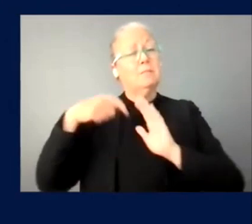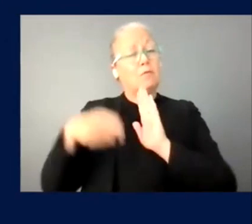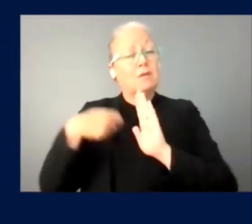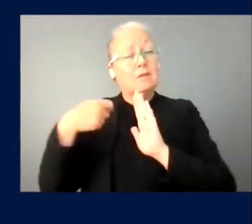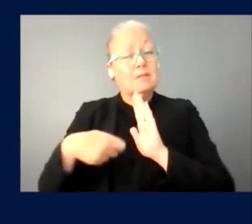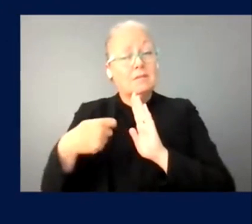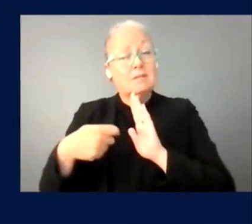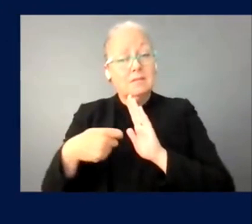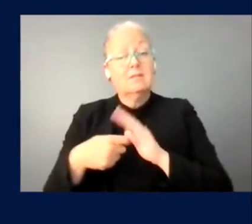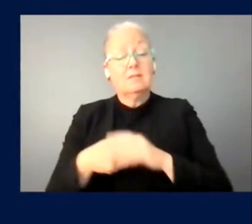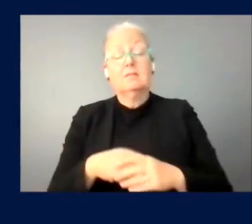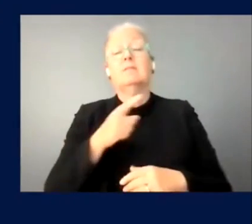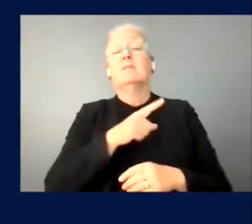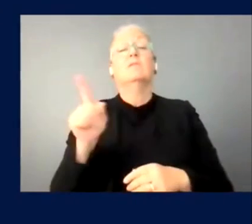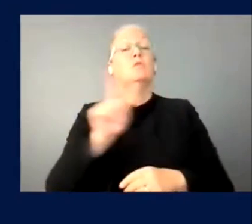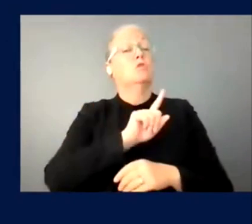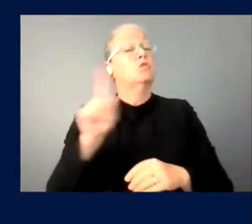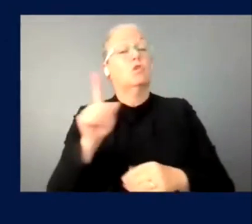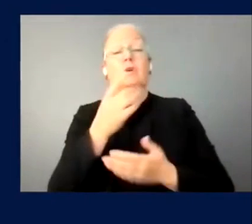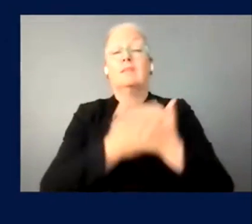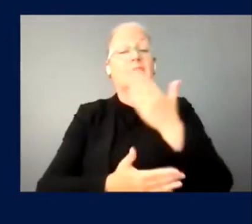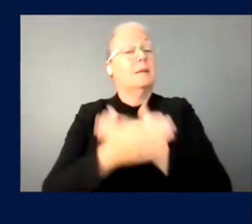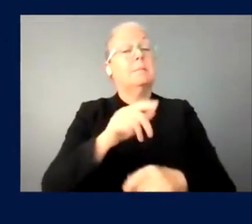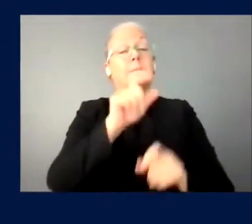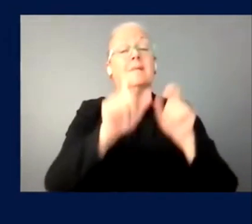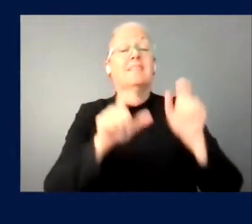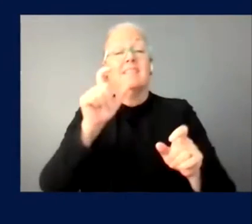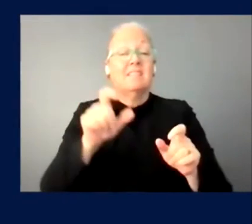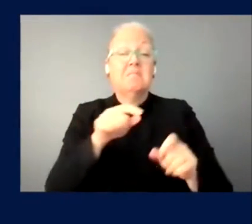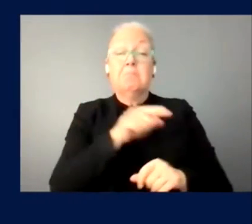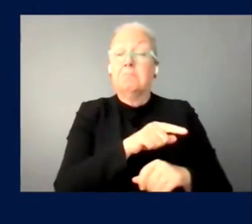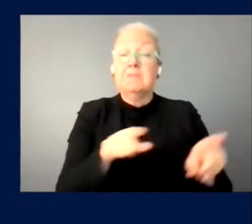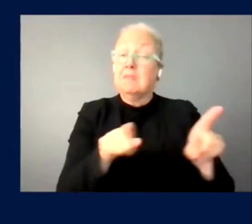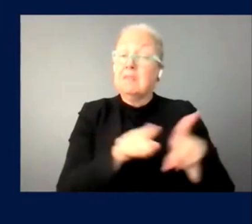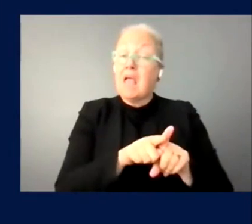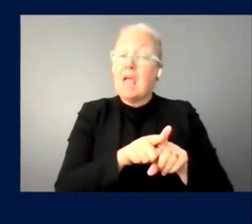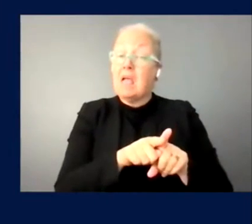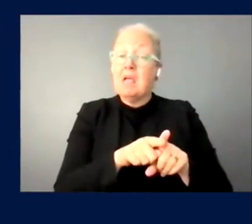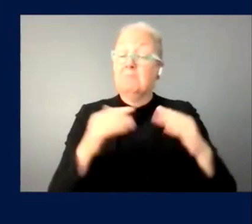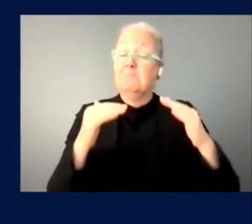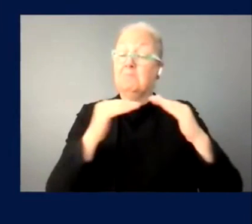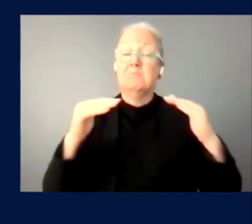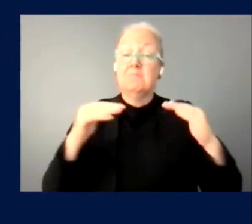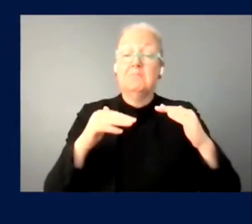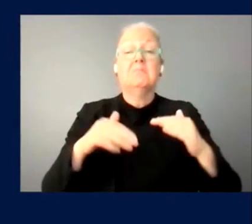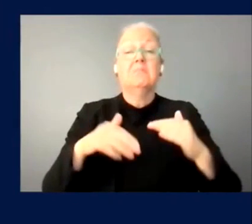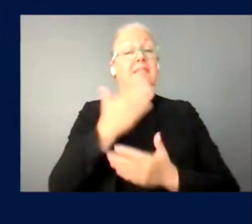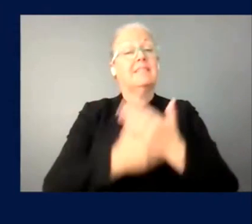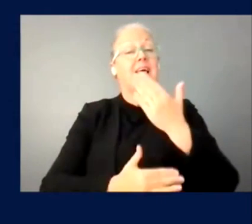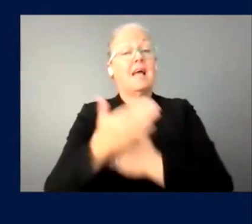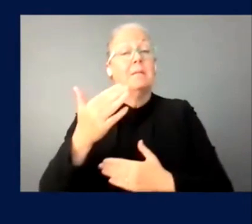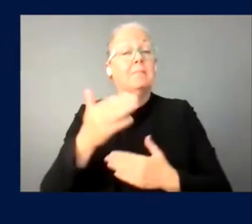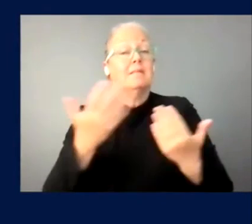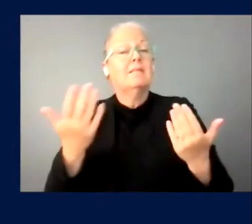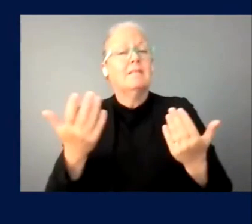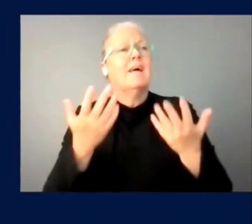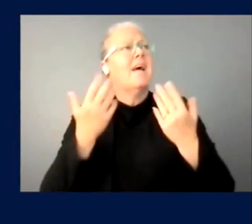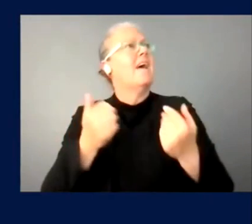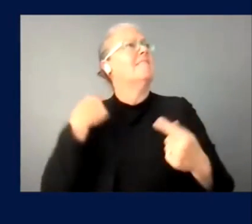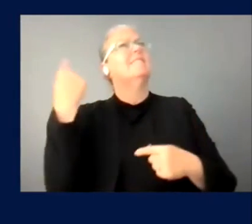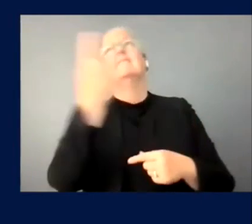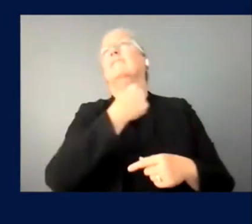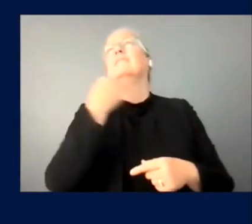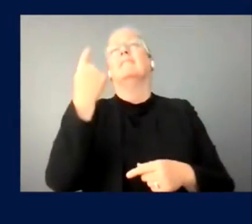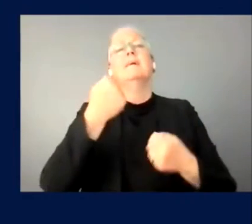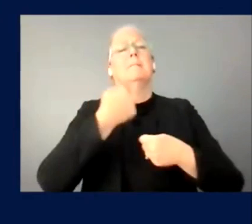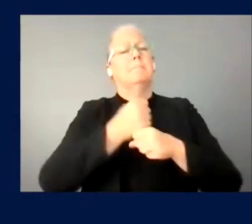non-visibly disabled people are just as disabled as other disabled people by the environment around them, but there's a massive gap in the literature.